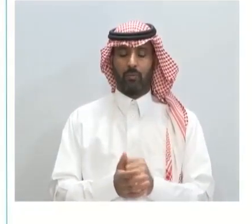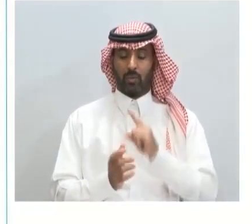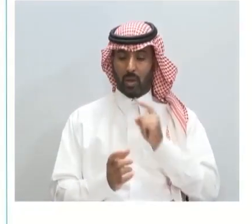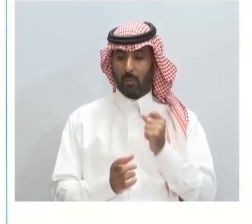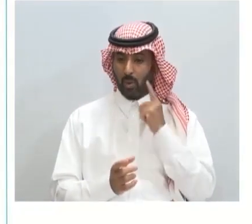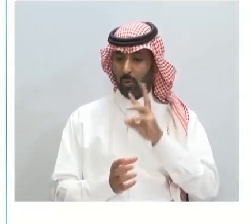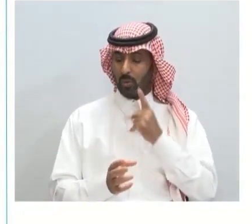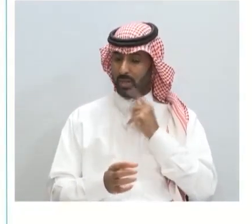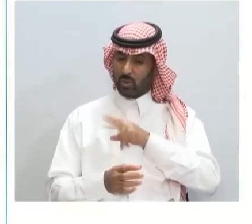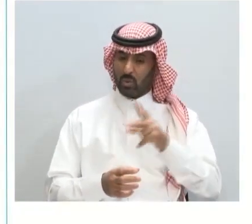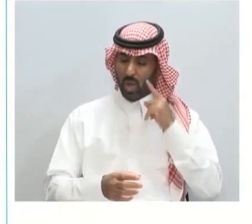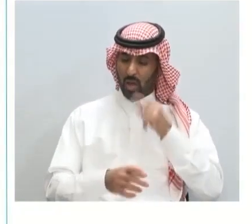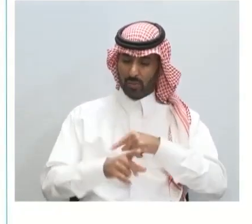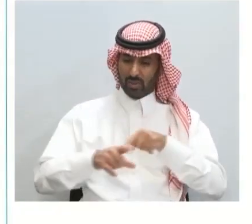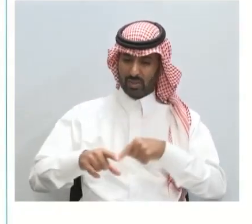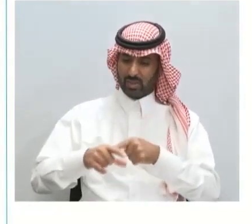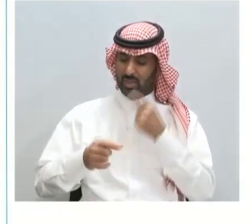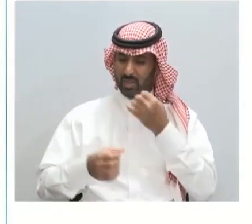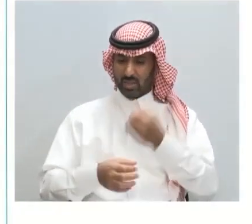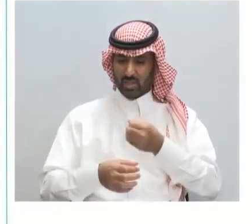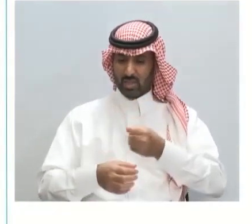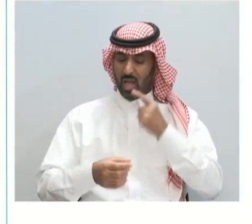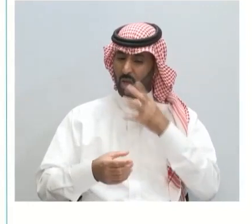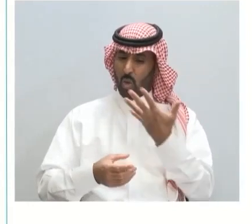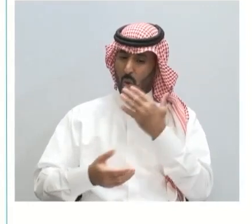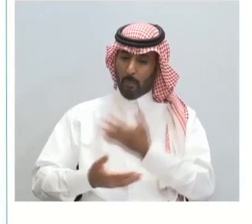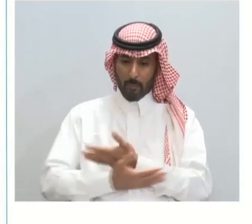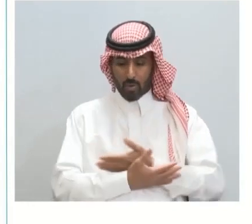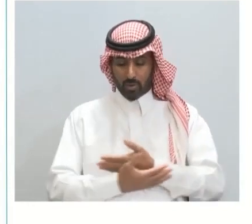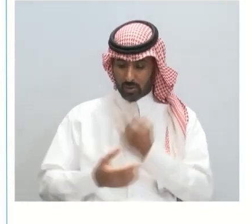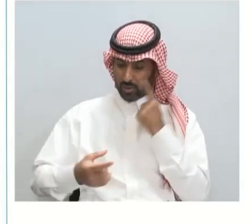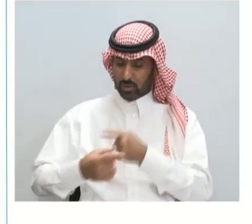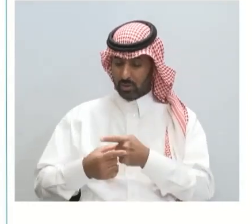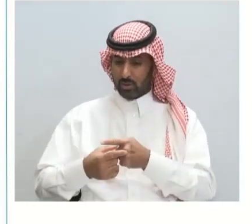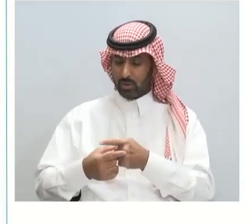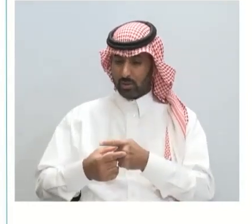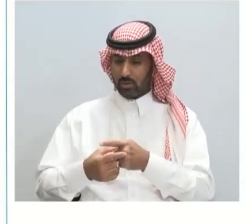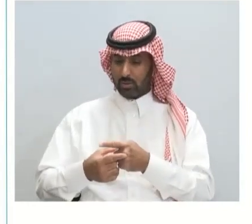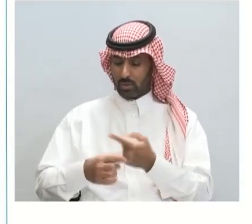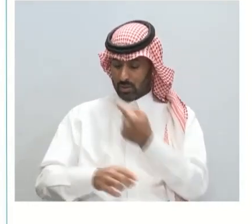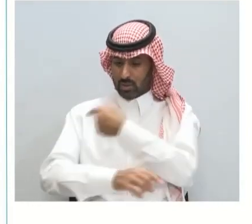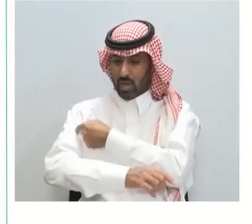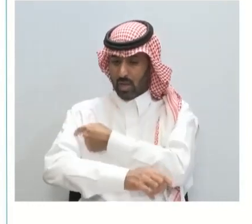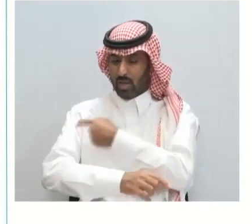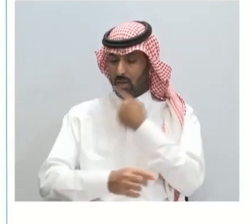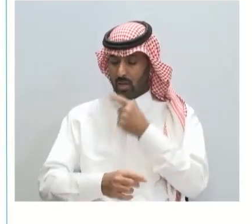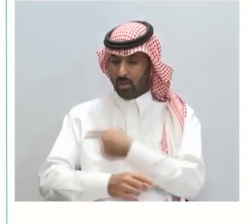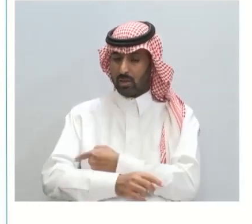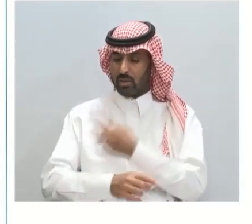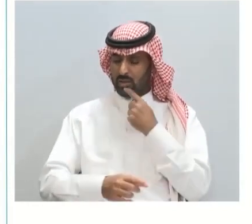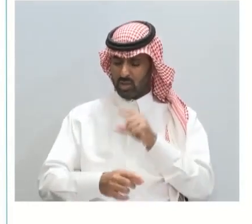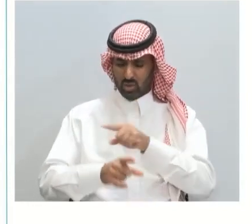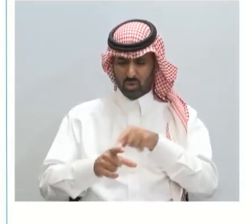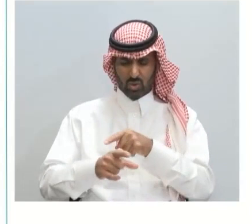The most common type of genetic testing is called newborn screening. The goal of newborn screening is to identify treatable